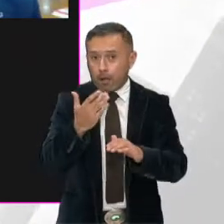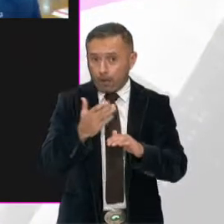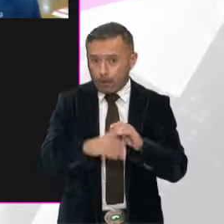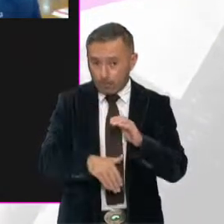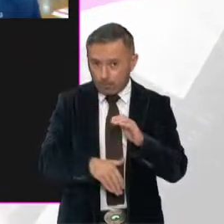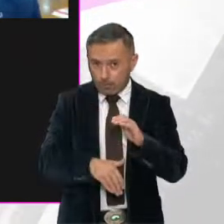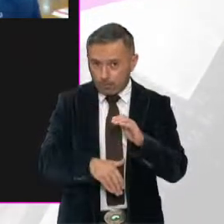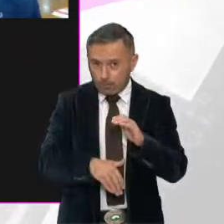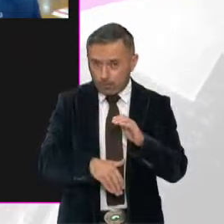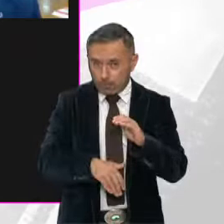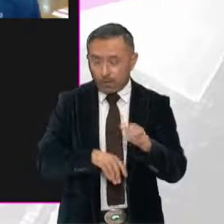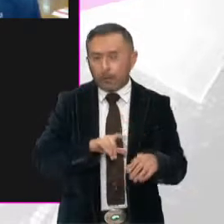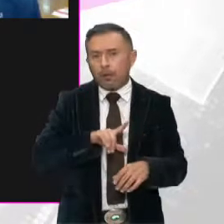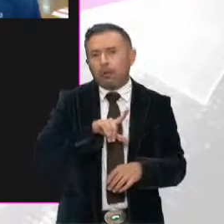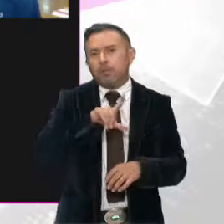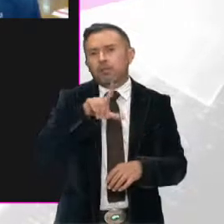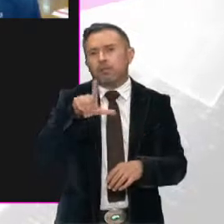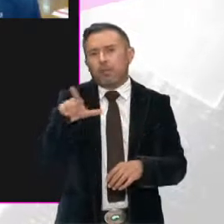And then